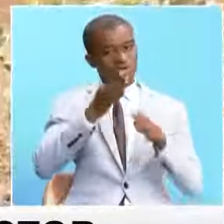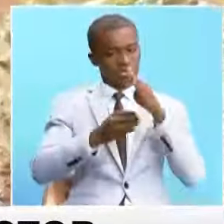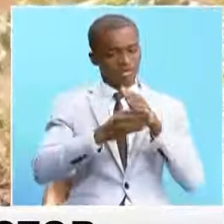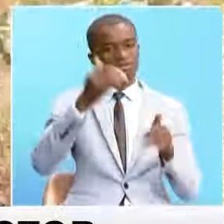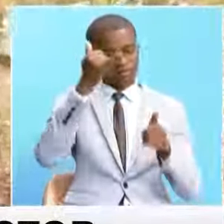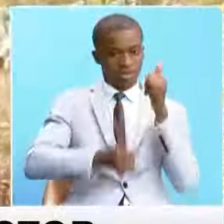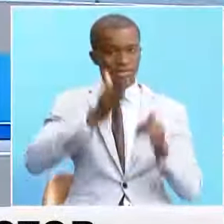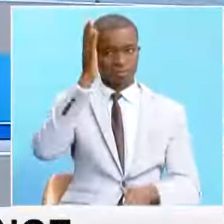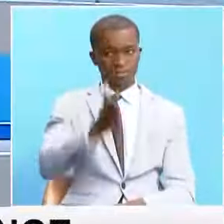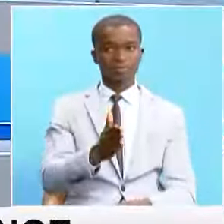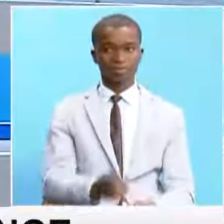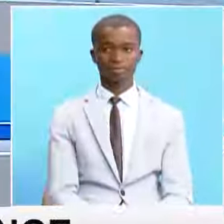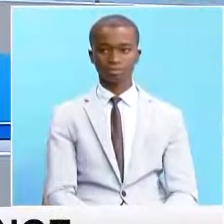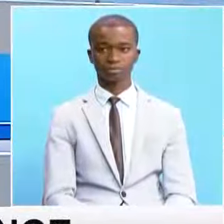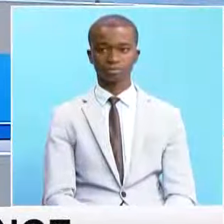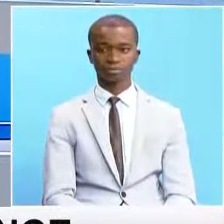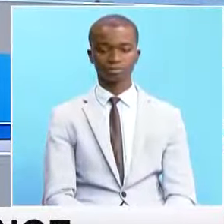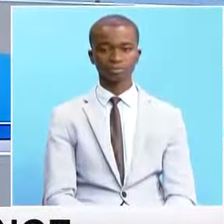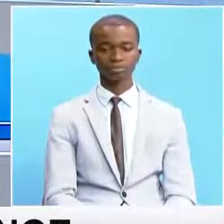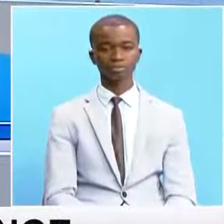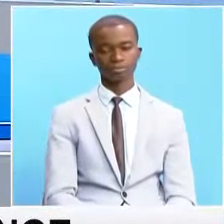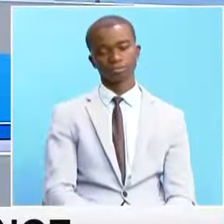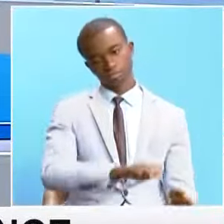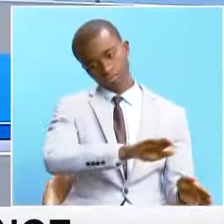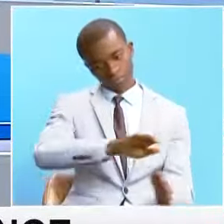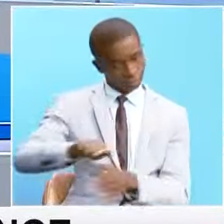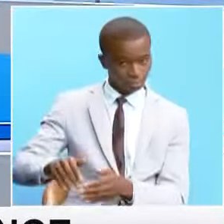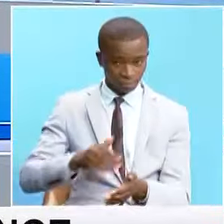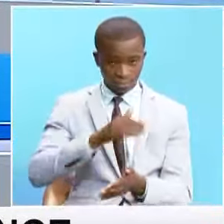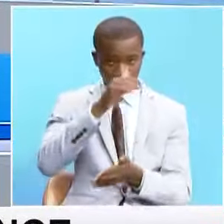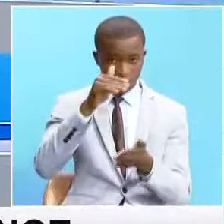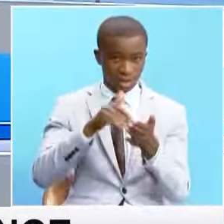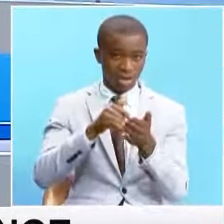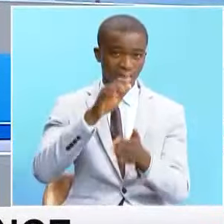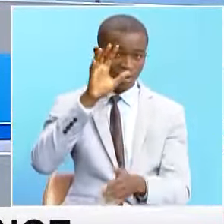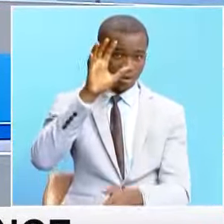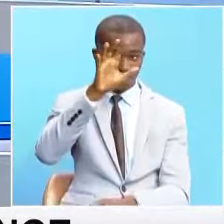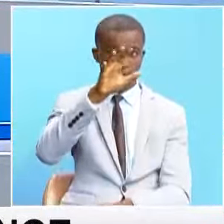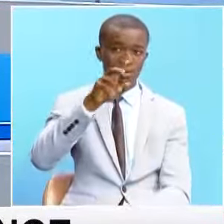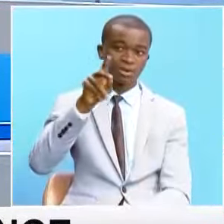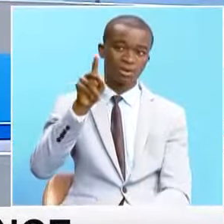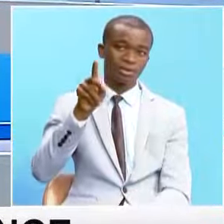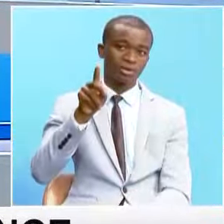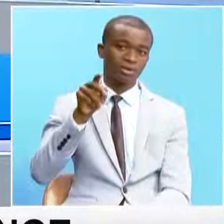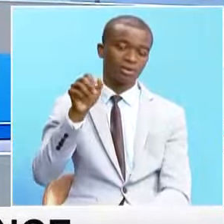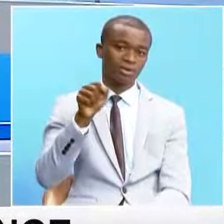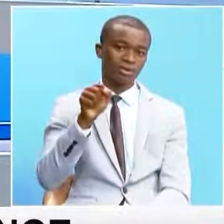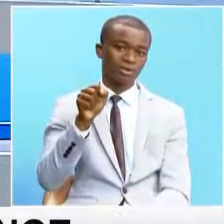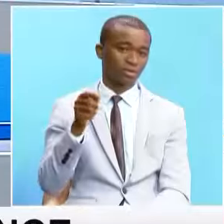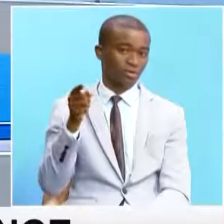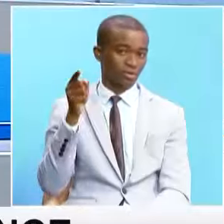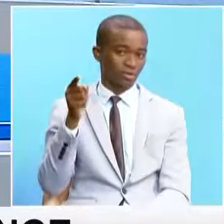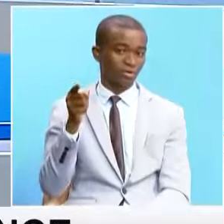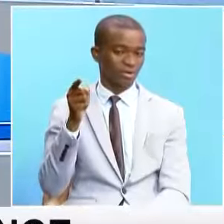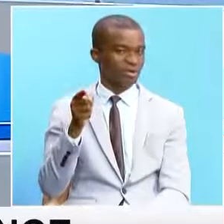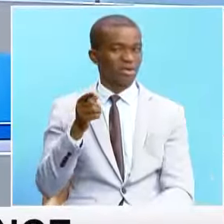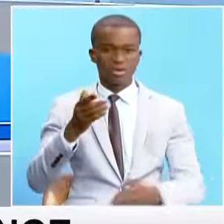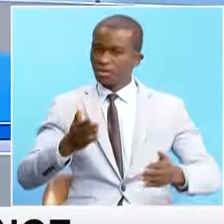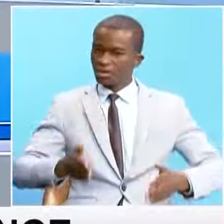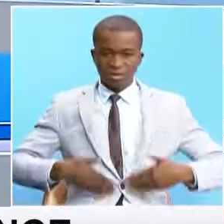Namsokwe Wimbia. In a related development, Central Province Permanent Secretary Myuna Mwanakampwe has expressed